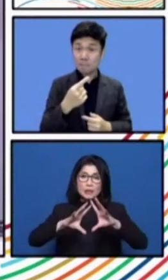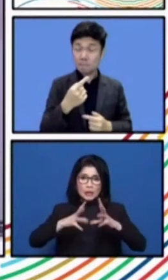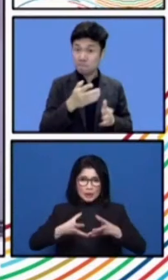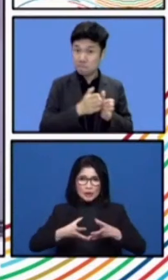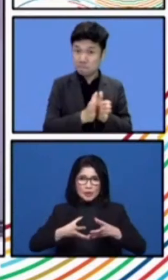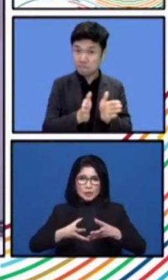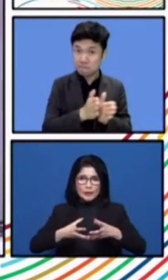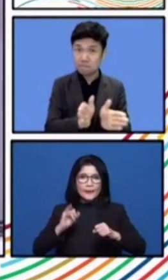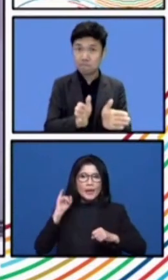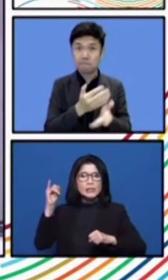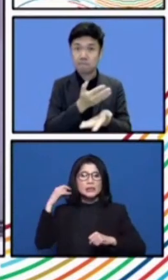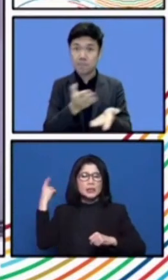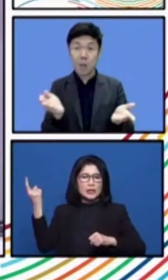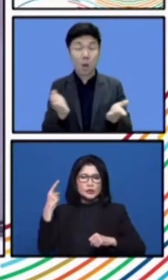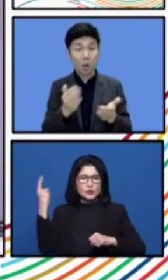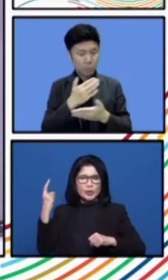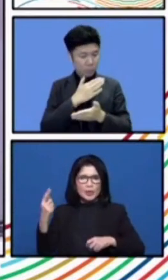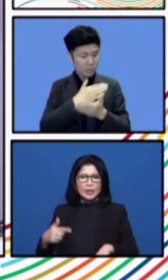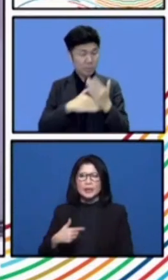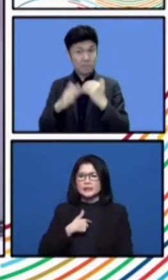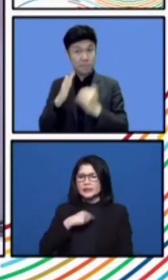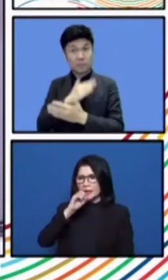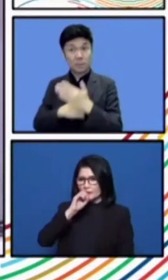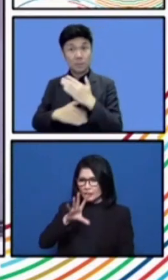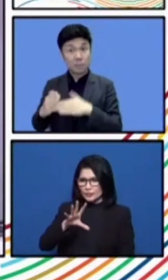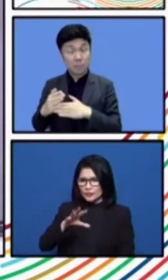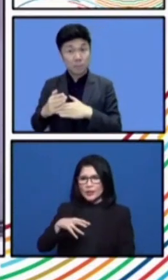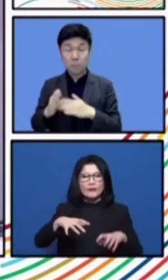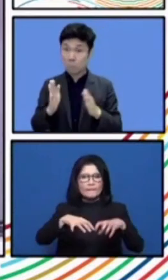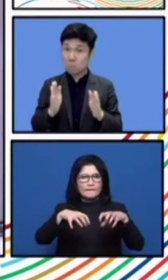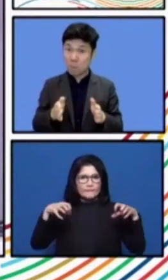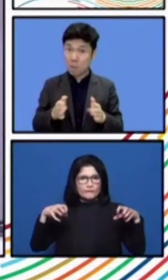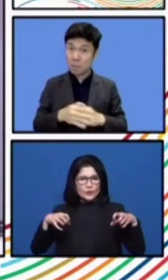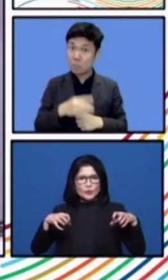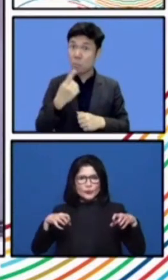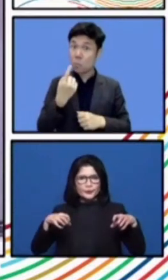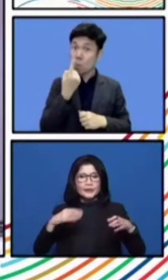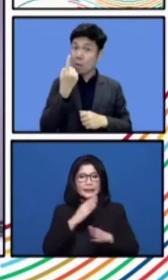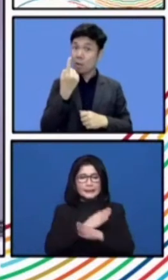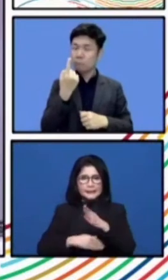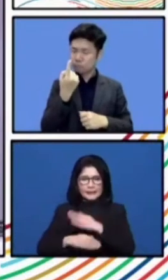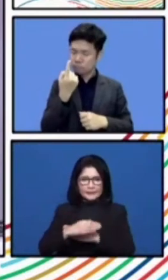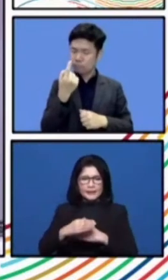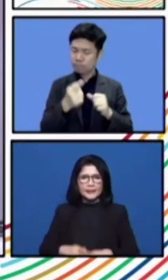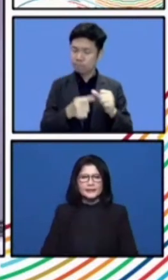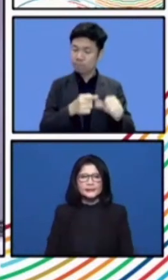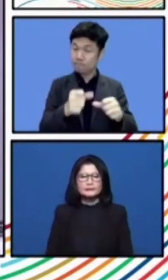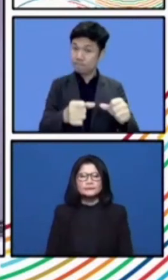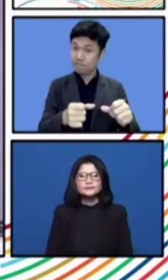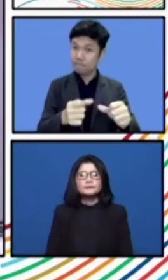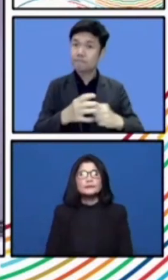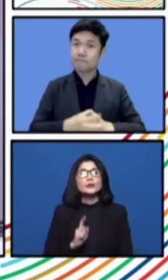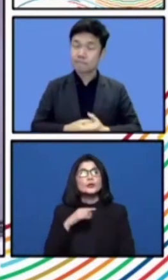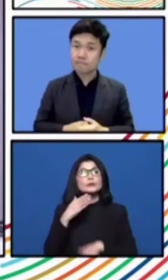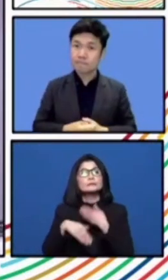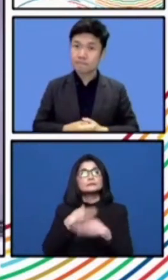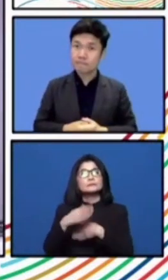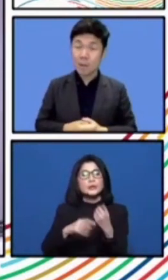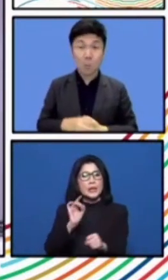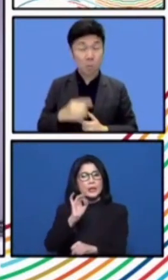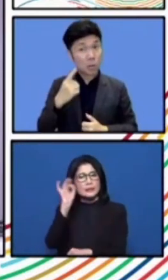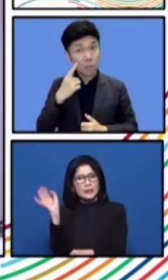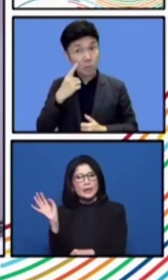persons with disabilities are there's yet another process that we can uh participate that I found to be